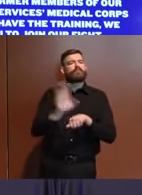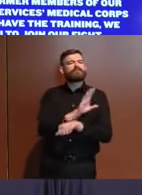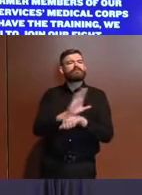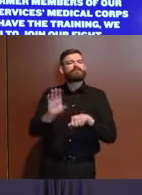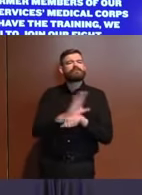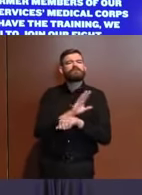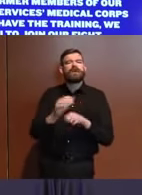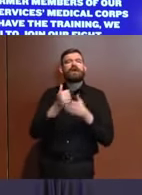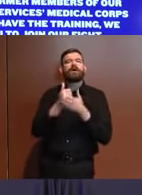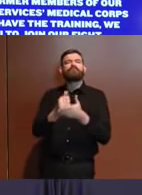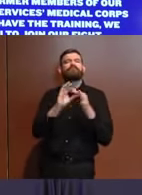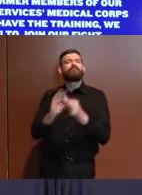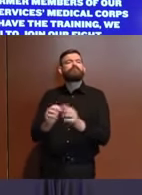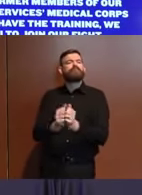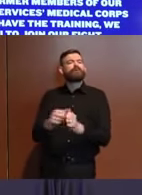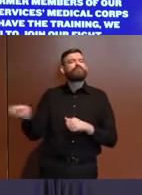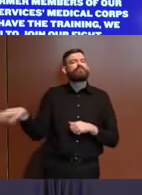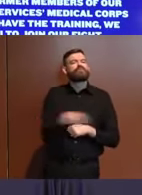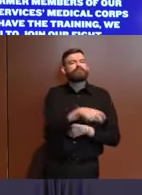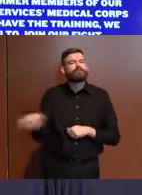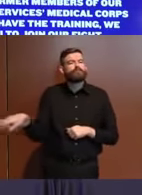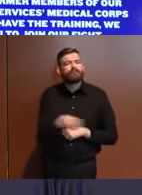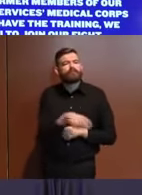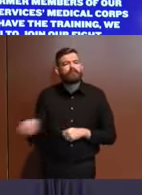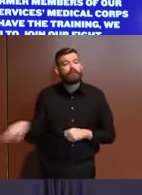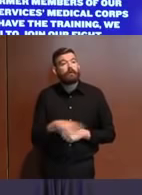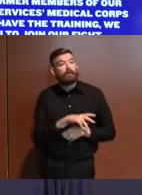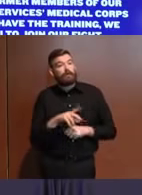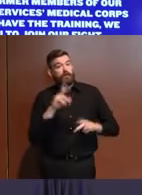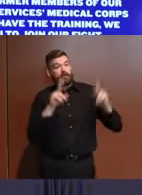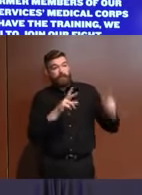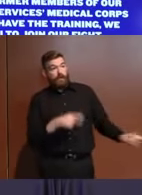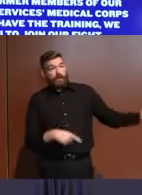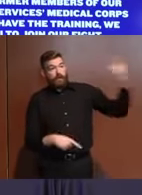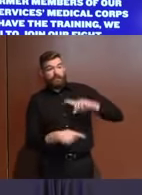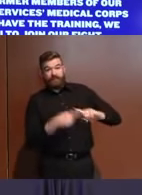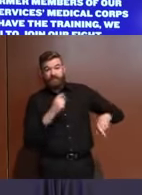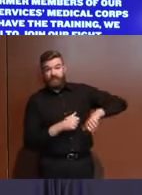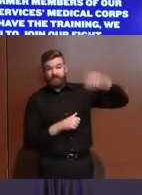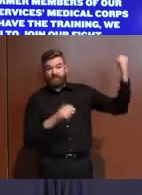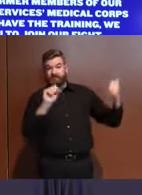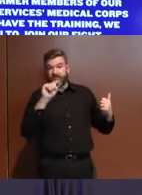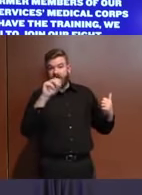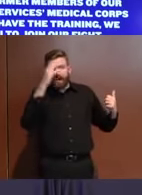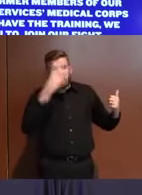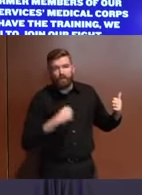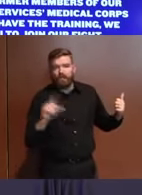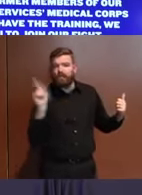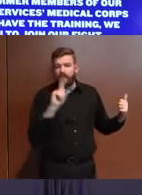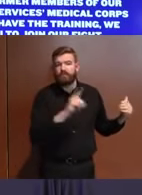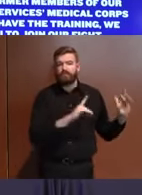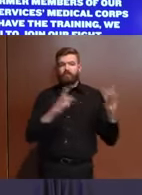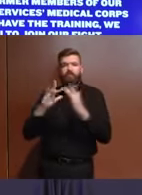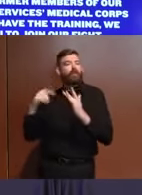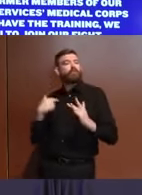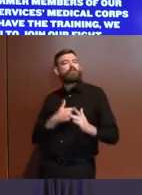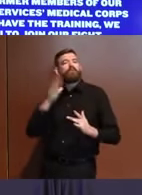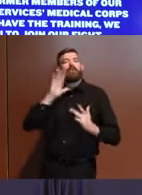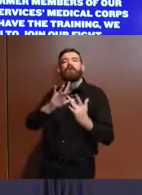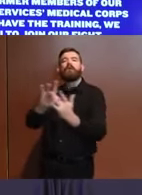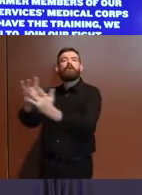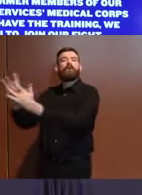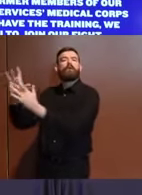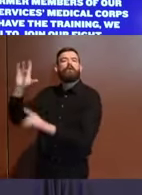arrangements for those coming from outside our area, so stay tuned for more on that. But again, I repeat, if you have